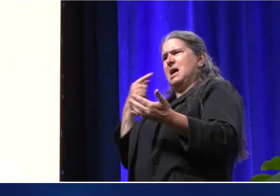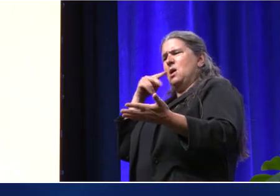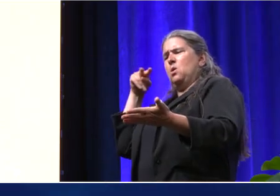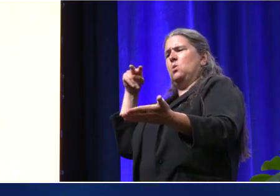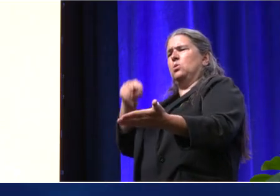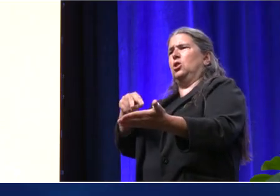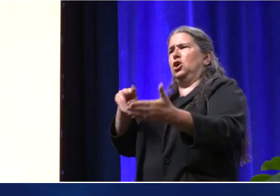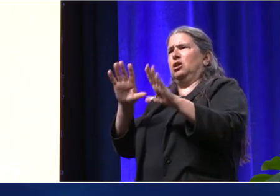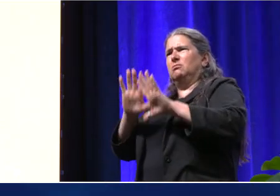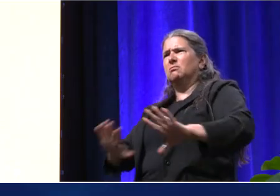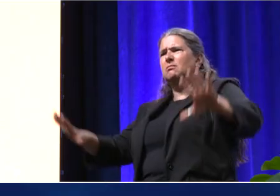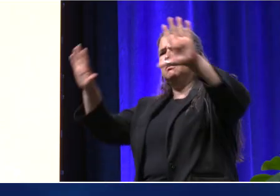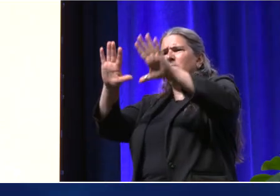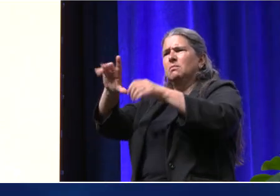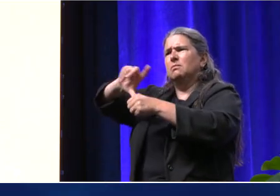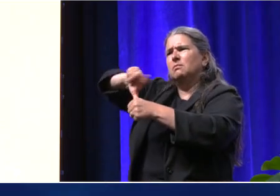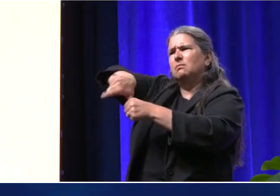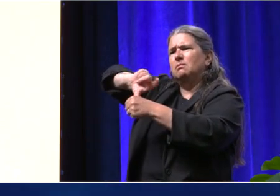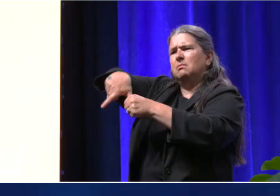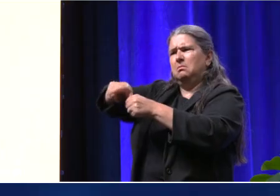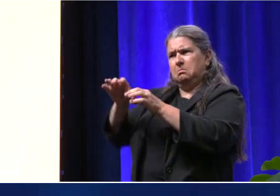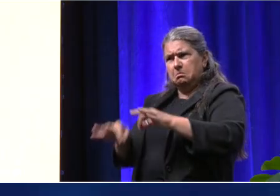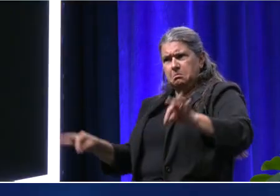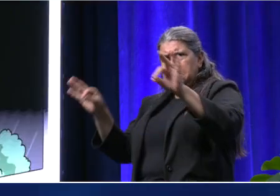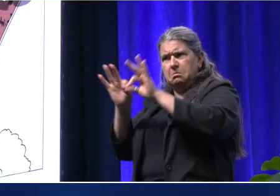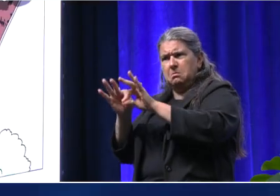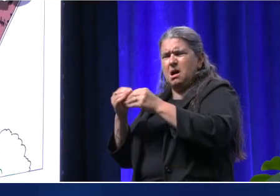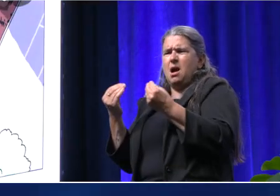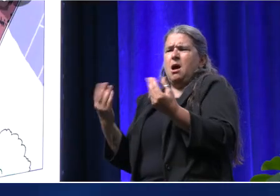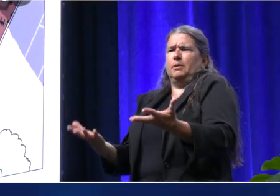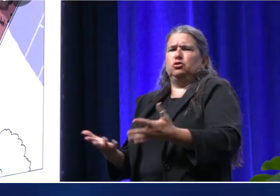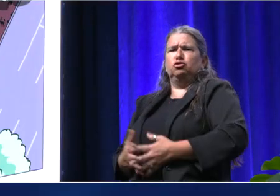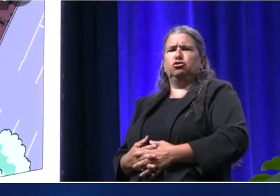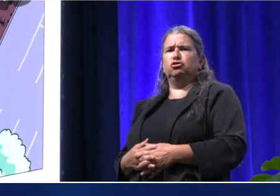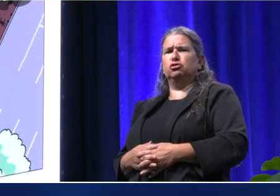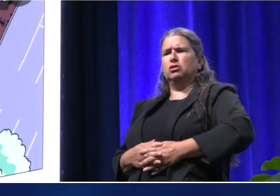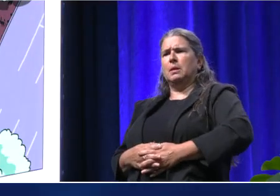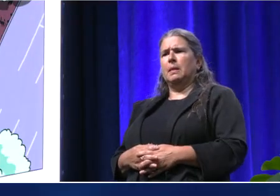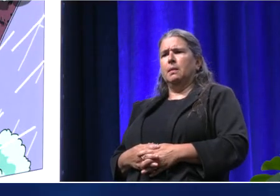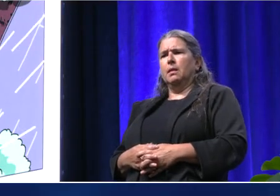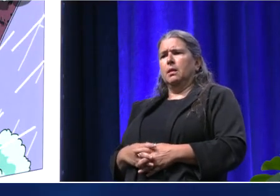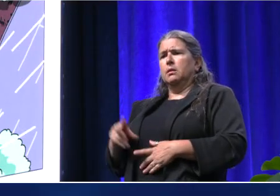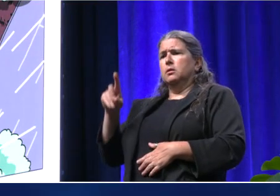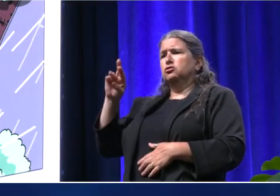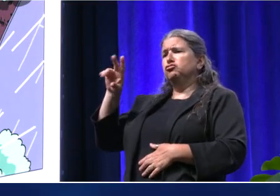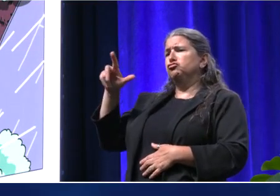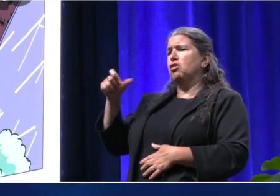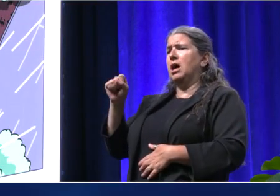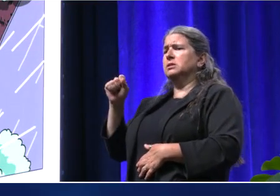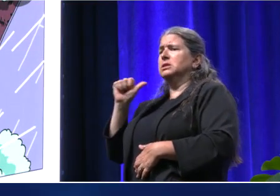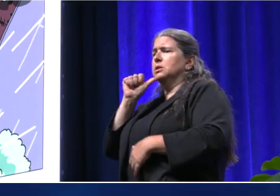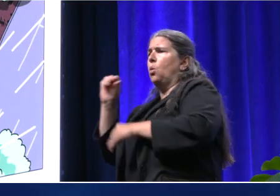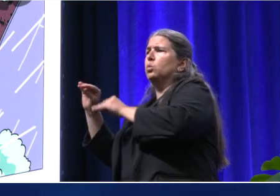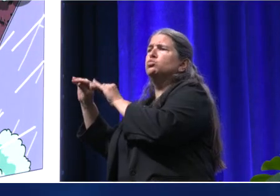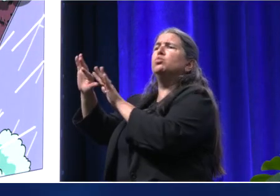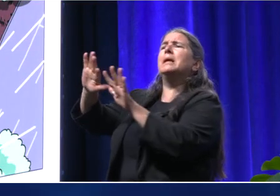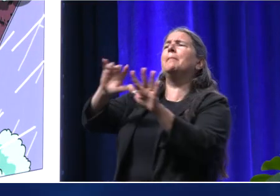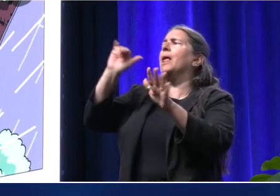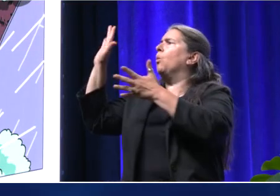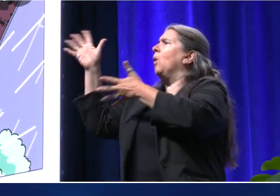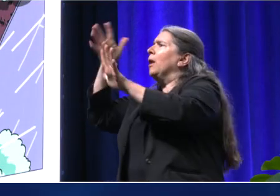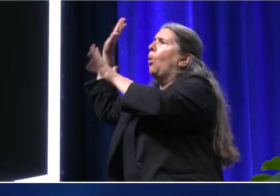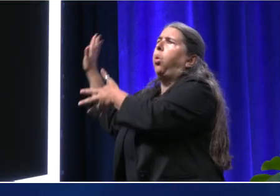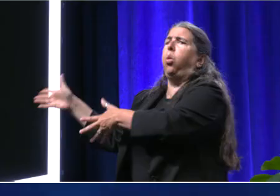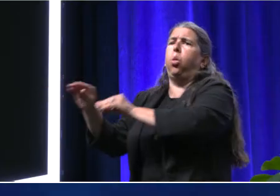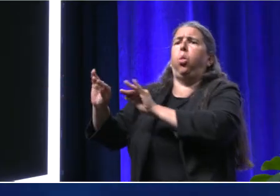geography matter? Well, drugs don't sweep across the continent like weather fronts.